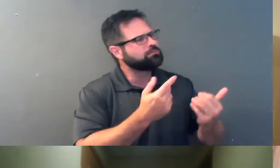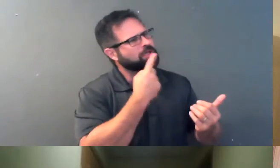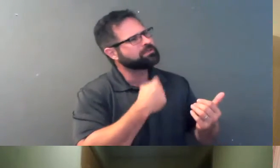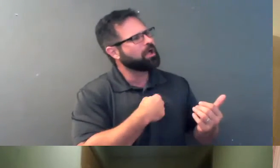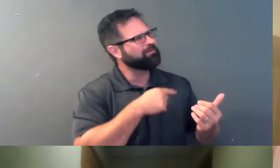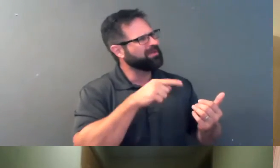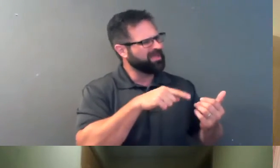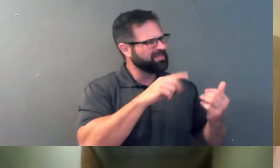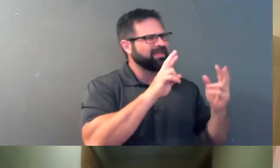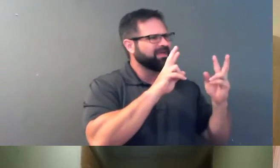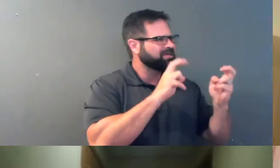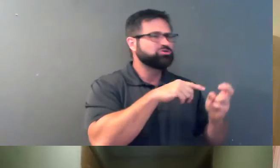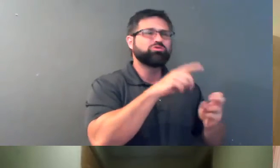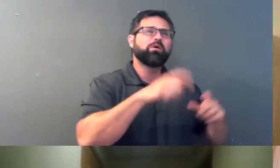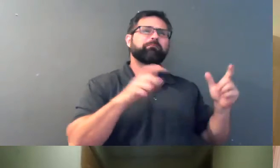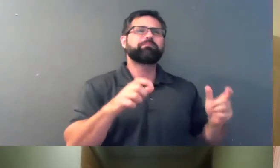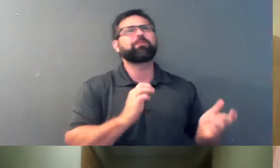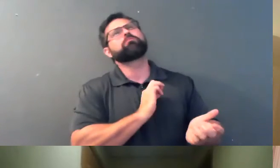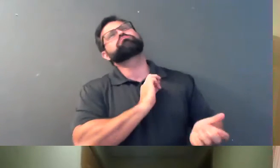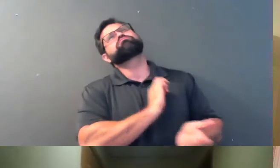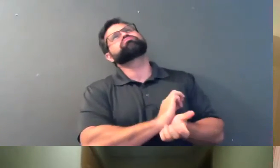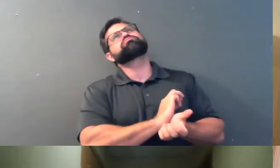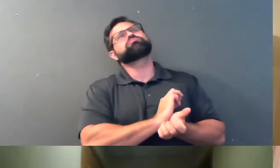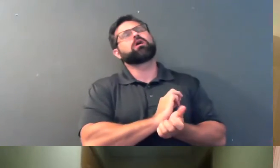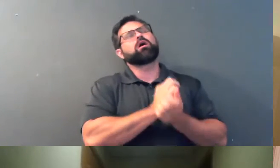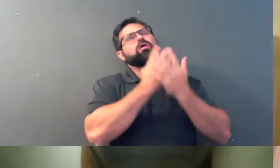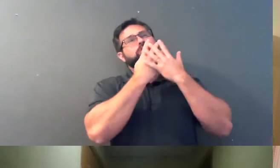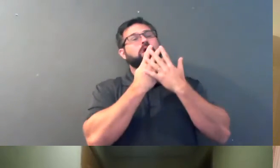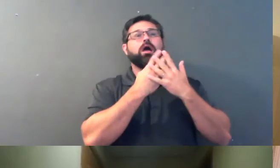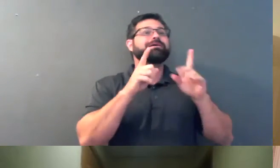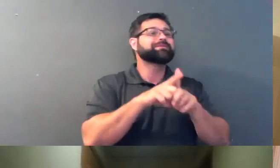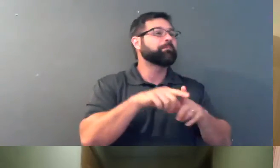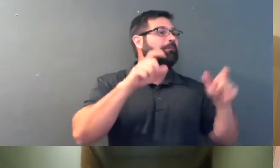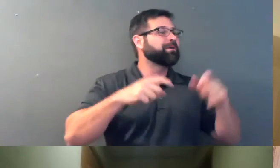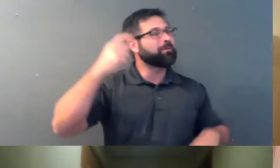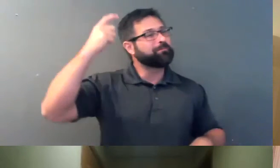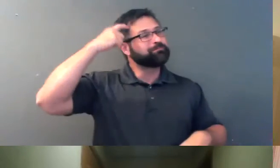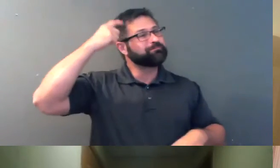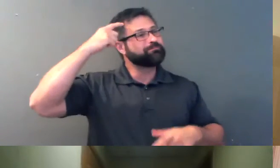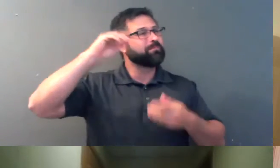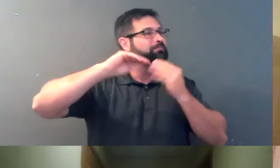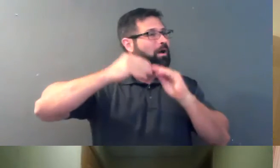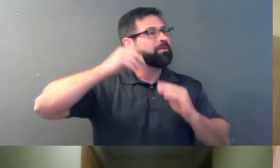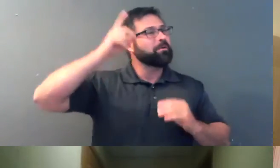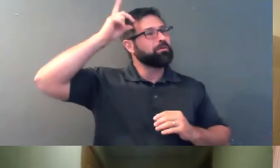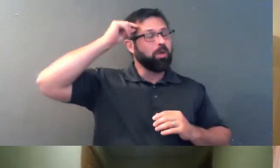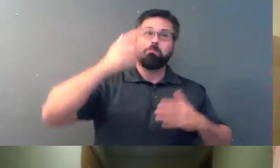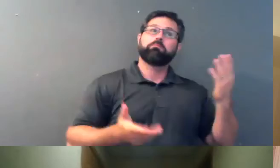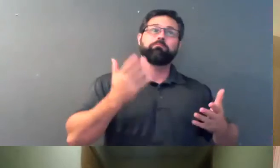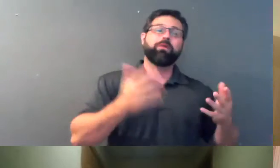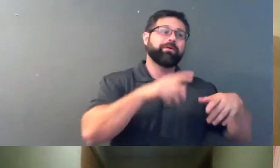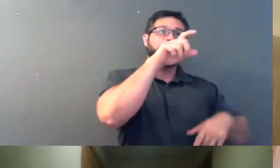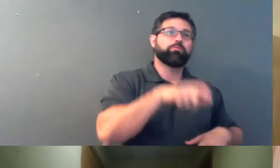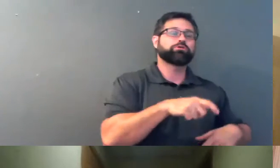of deprivation of liberty of persons with psychosocial disabilities stemming from the criminal justice system?